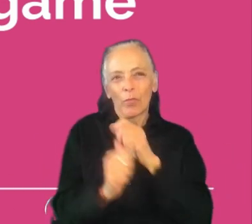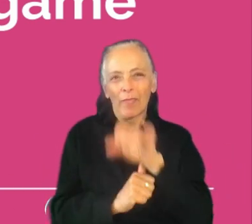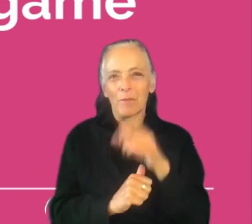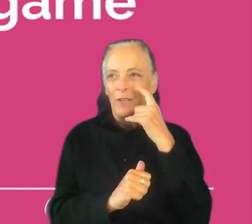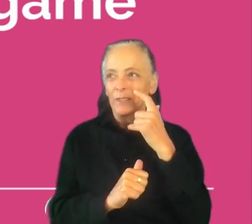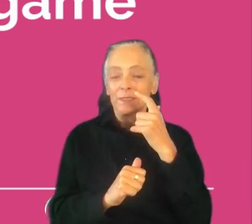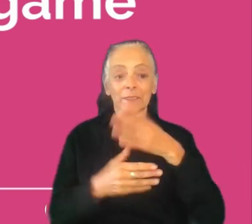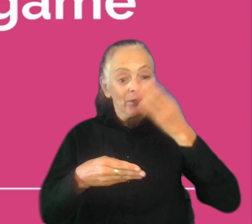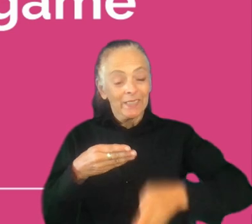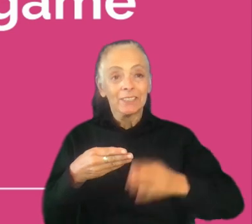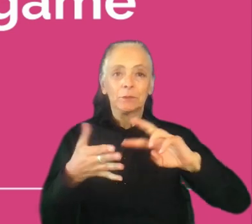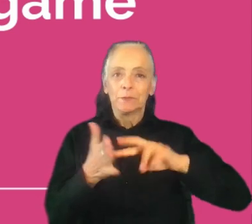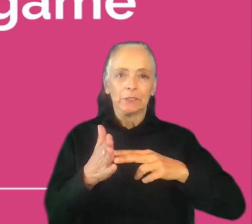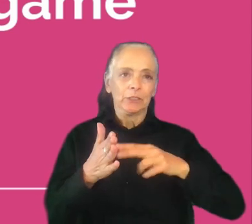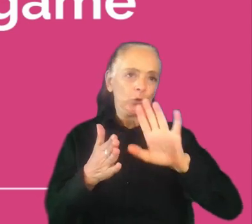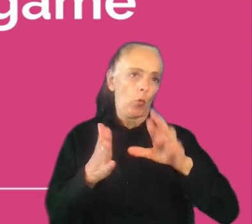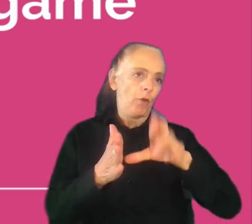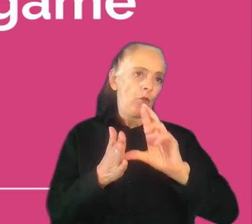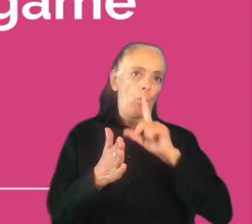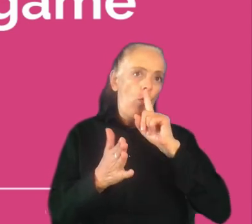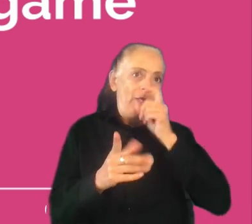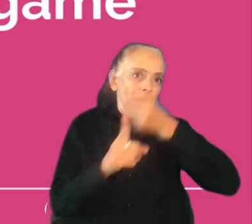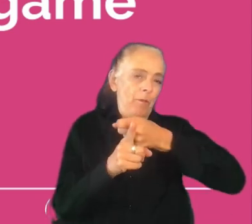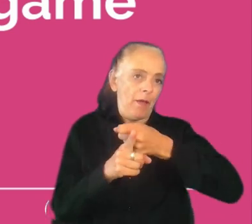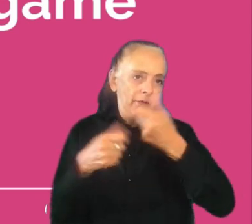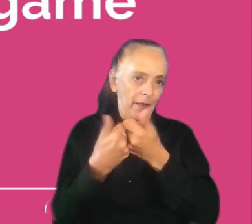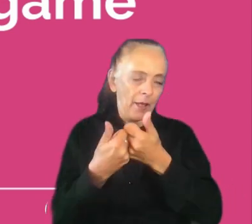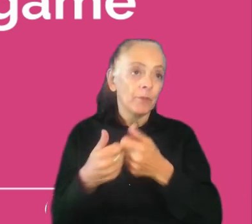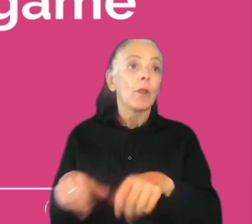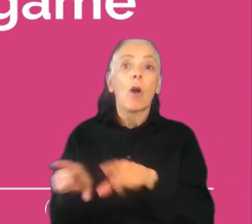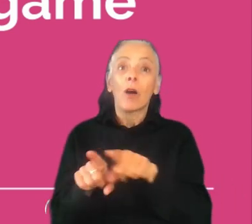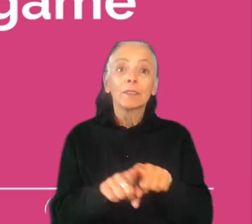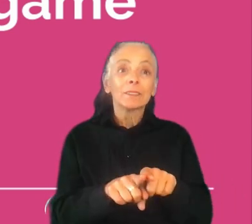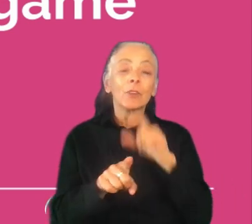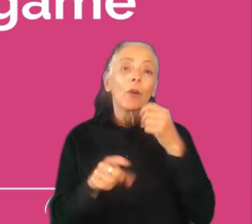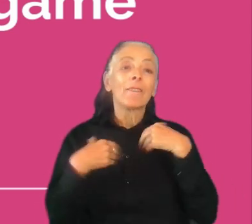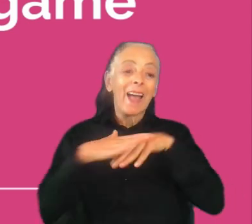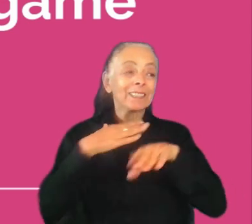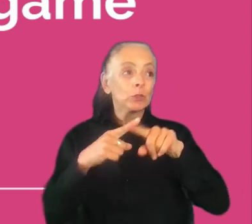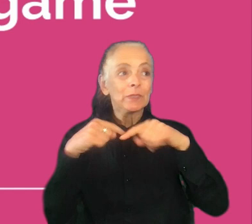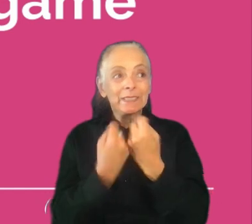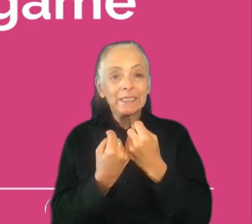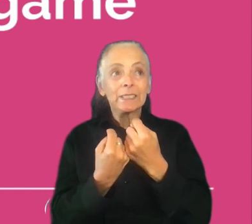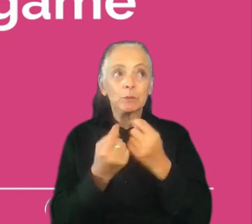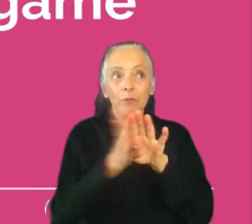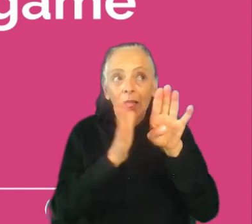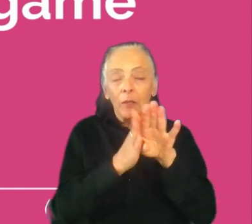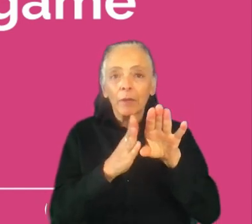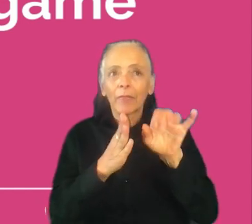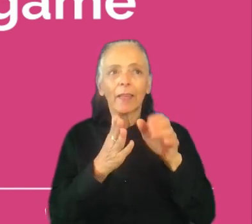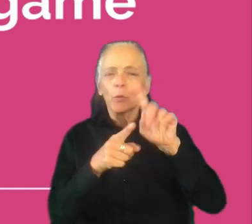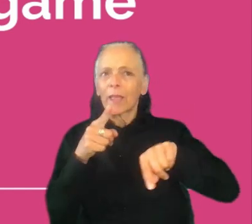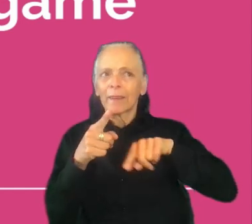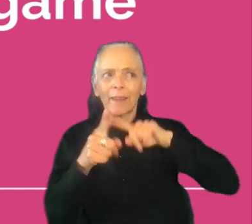there's no chance that your review is actually going to have any impact on the game and also because you don't have access to the team who are working on it you can't ask the